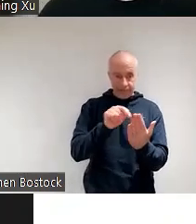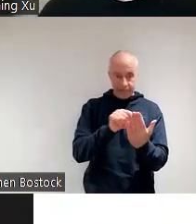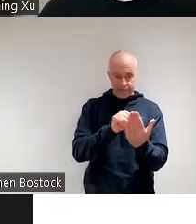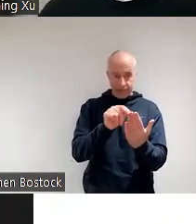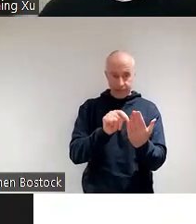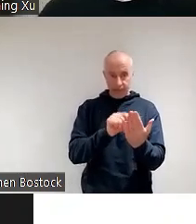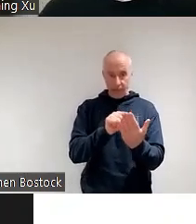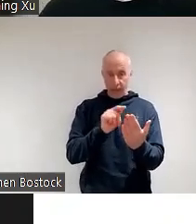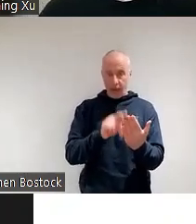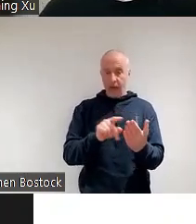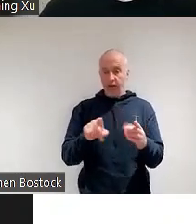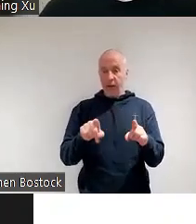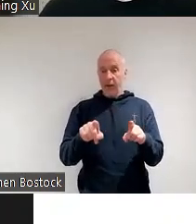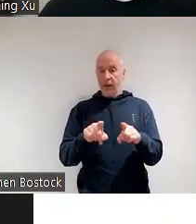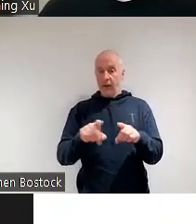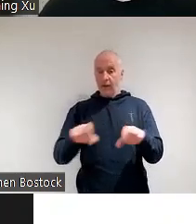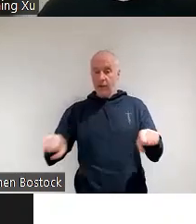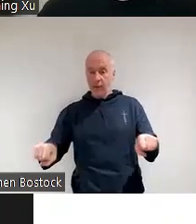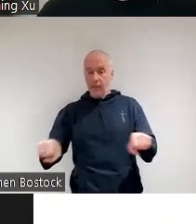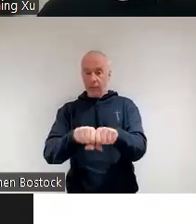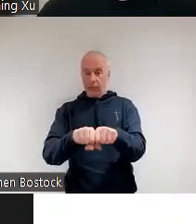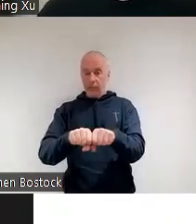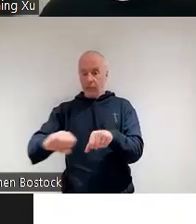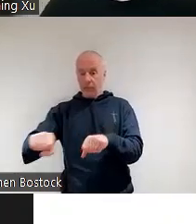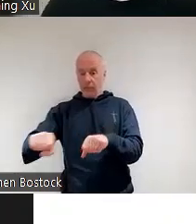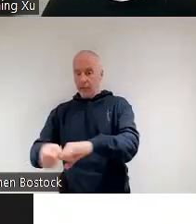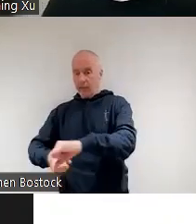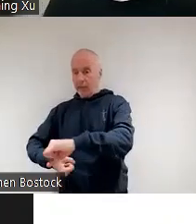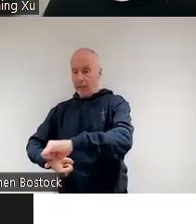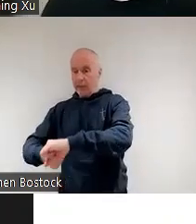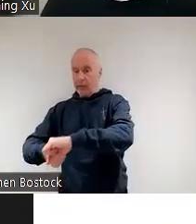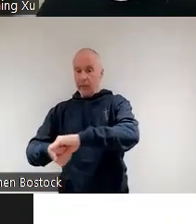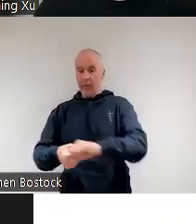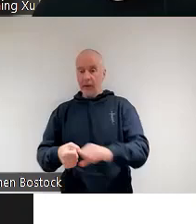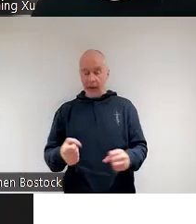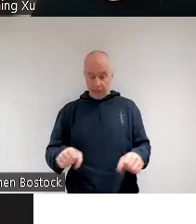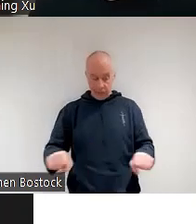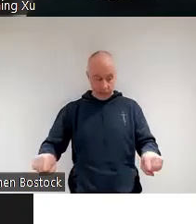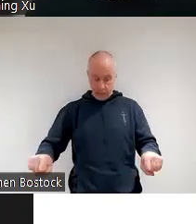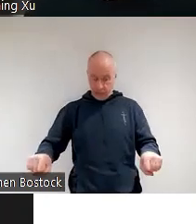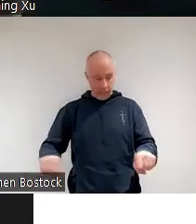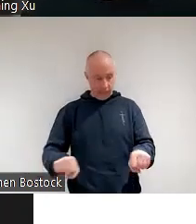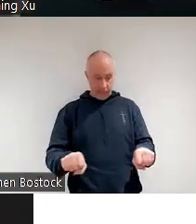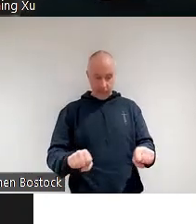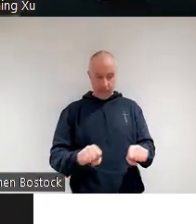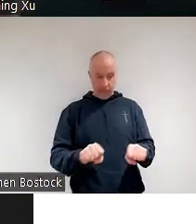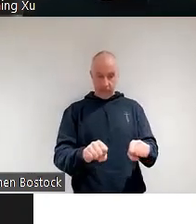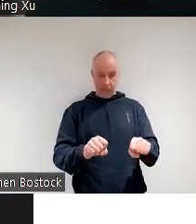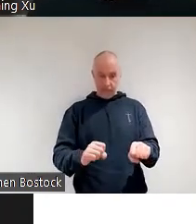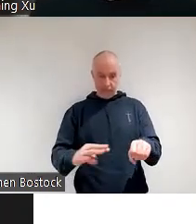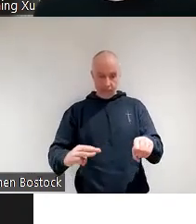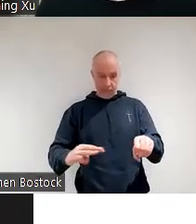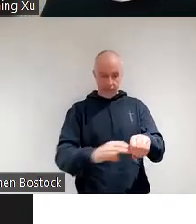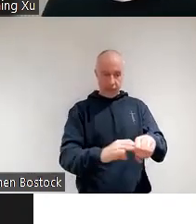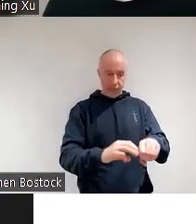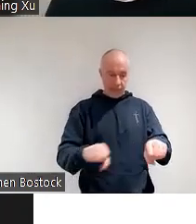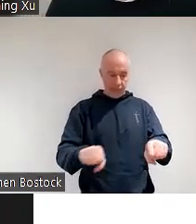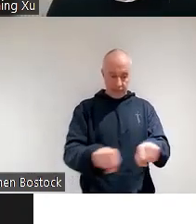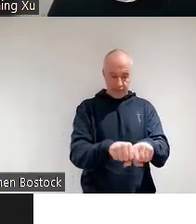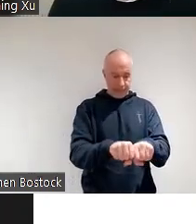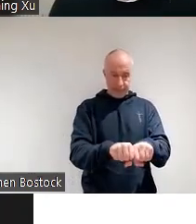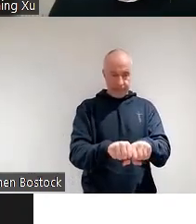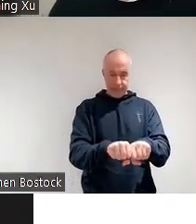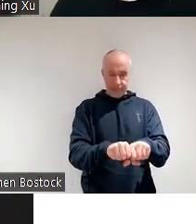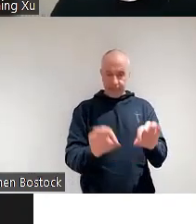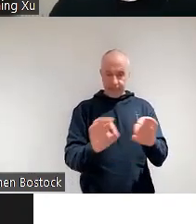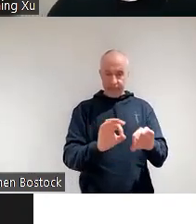as a shock protection, because if you just plug the cord into the wall, that basically means that you wouldn't have any